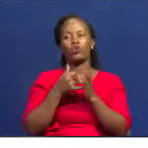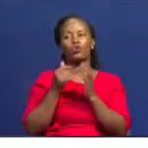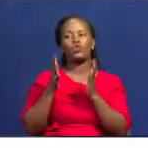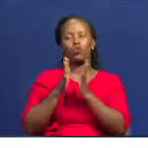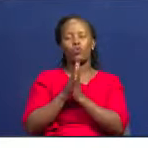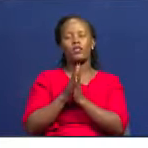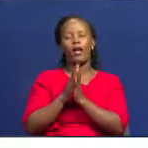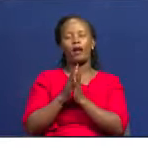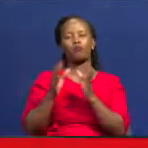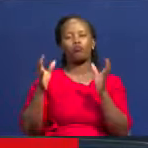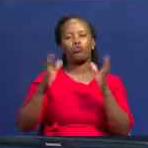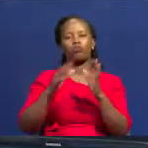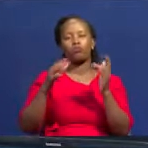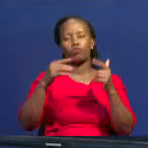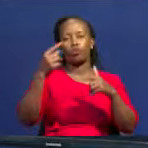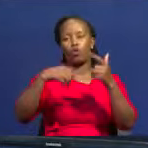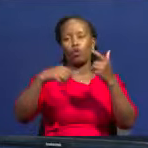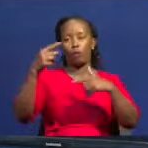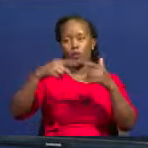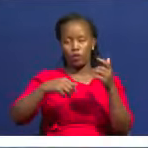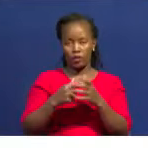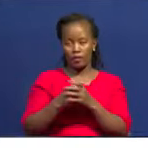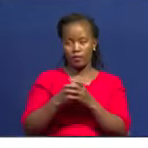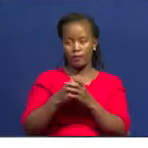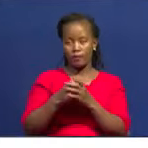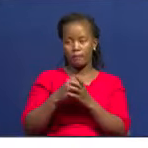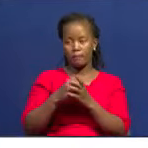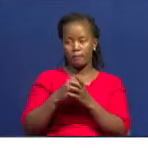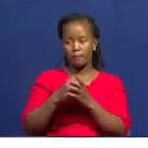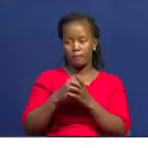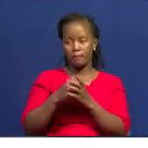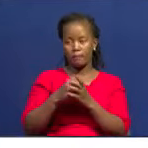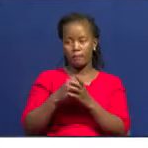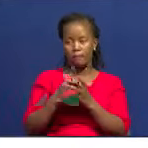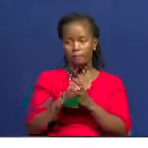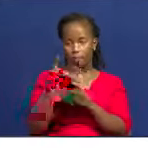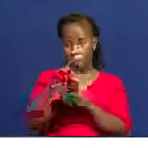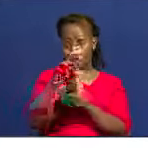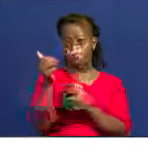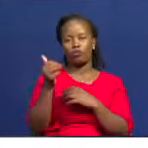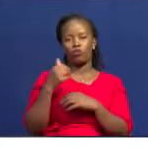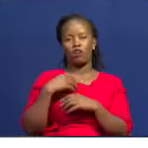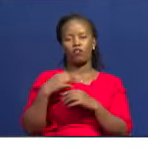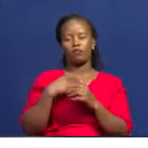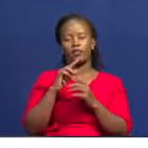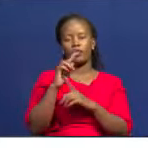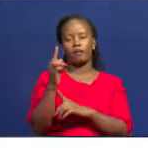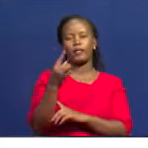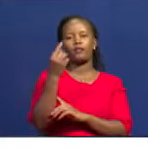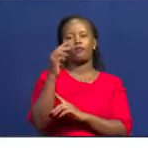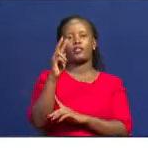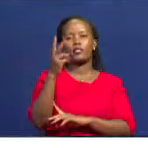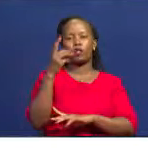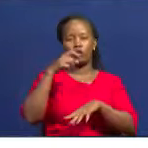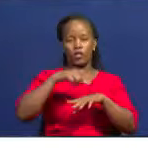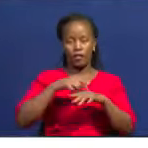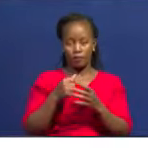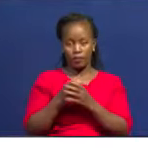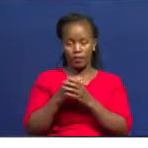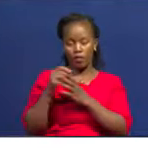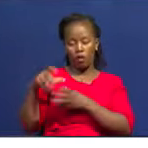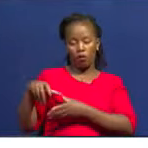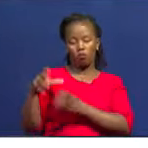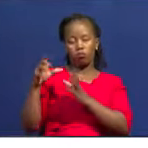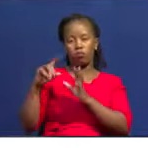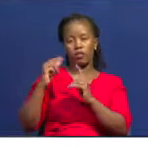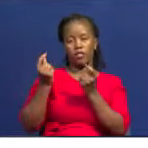showpiece, while co-captain Vincent, Onyala and Herman, Humwa will be appearance. The team is scheduled to leave the country on Monday